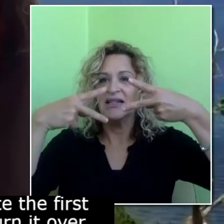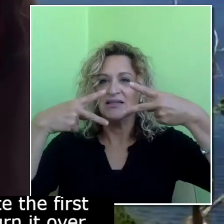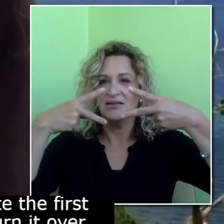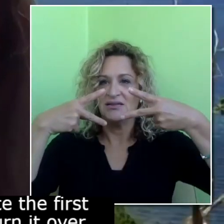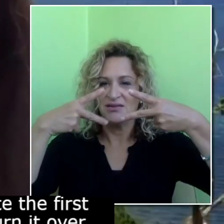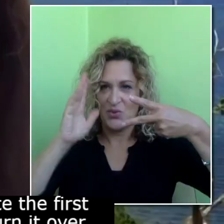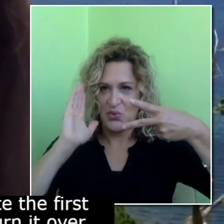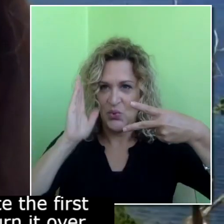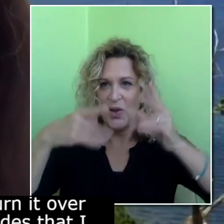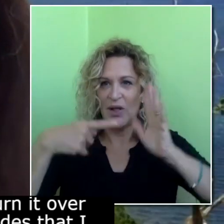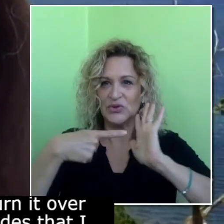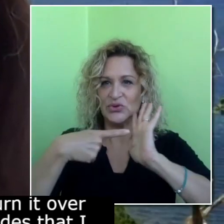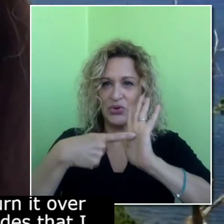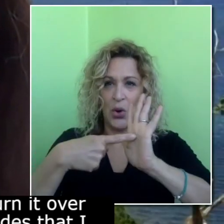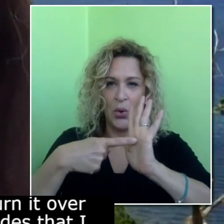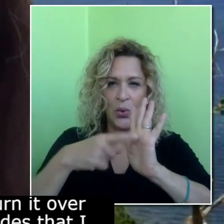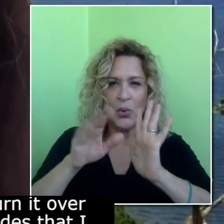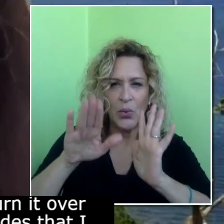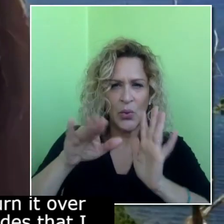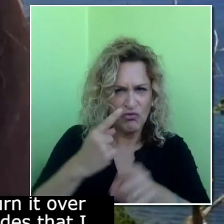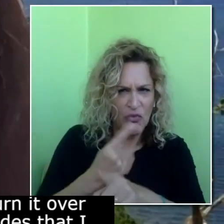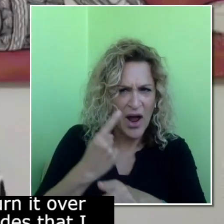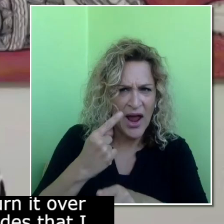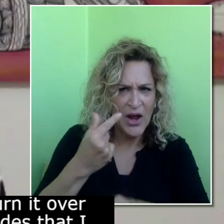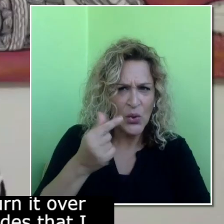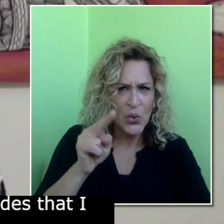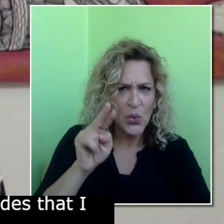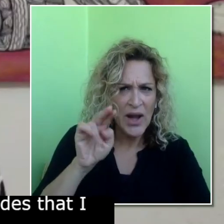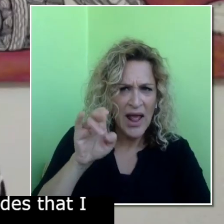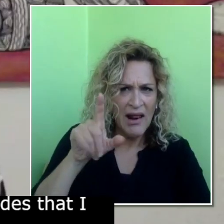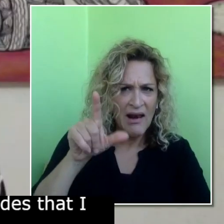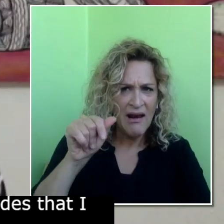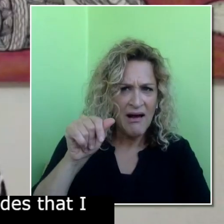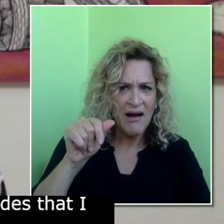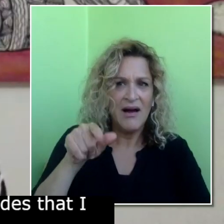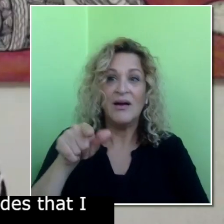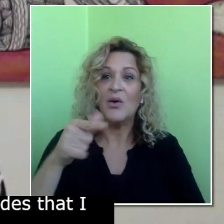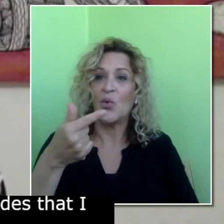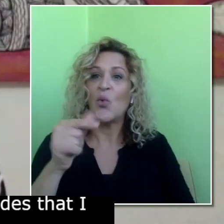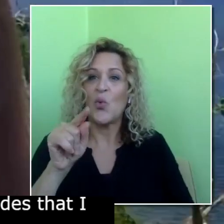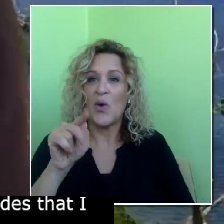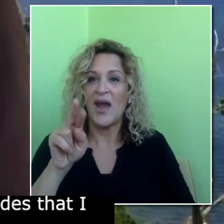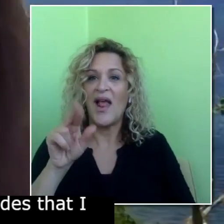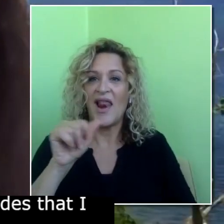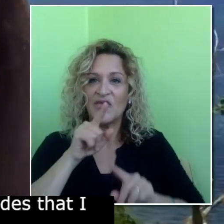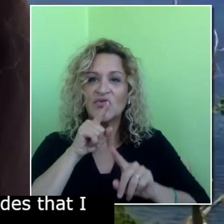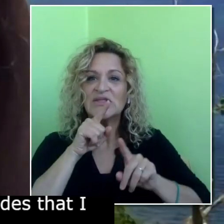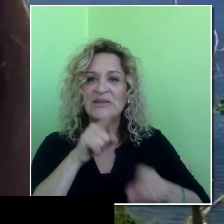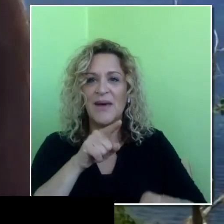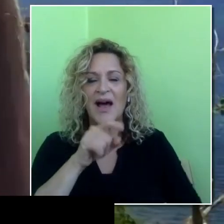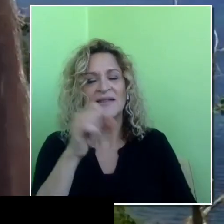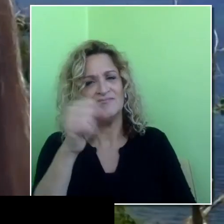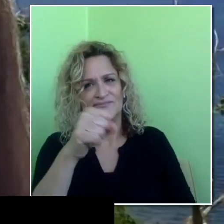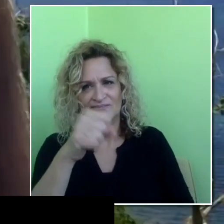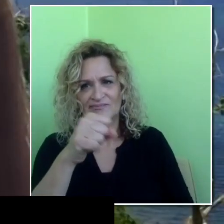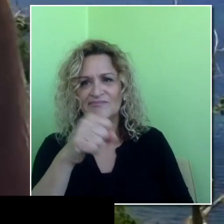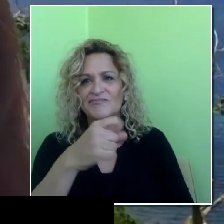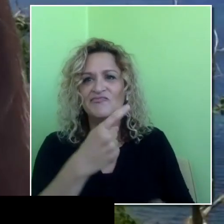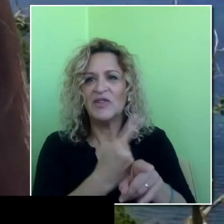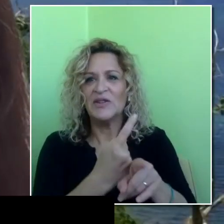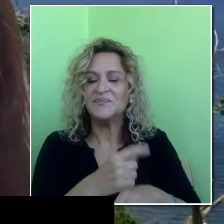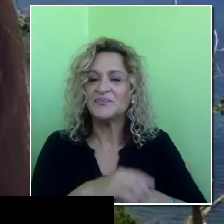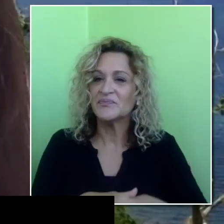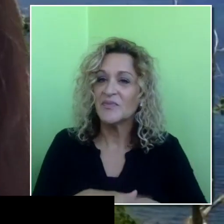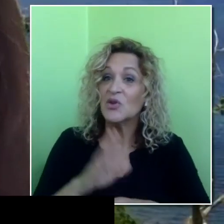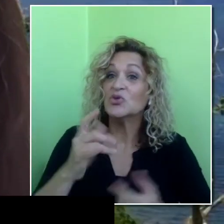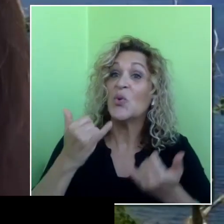Gunilla, that's correct, right? Yes. Okay. So I will then put up the slides, and Jolly, tech